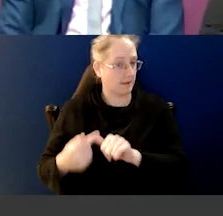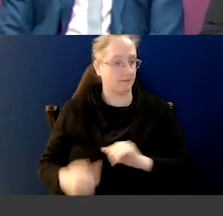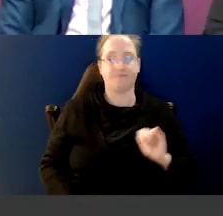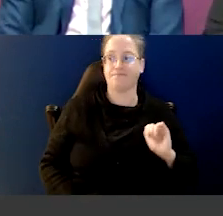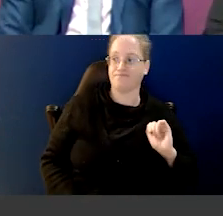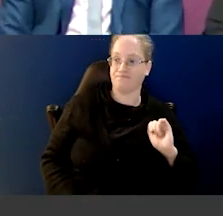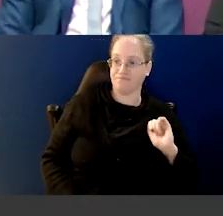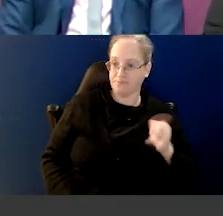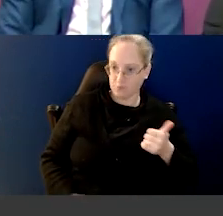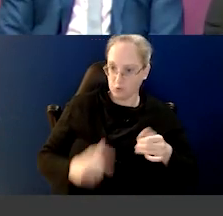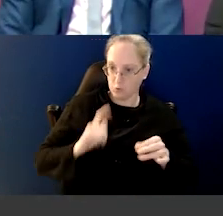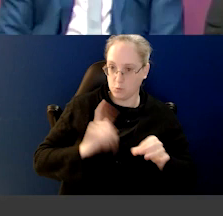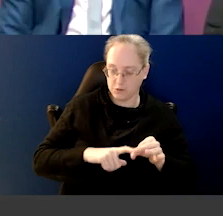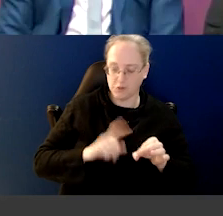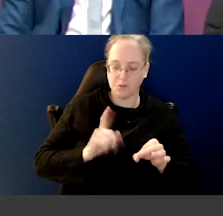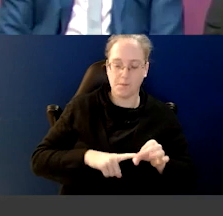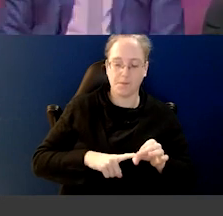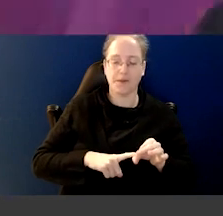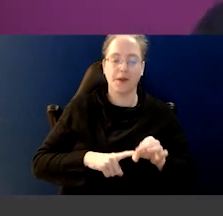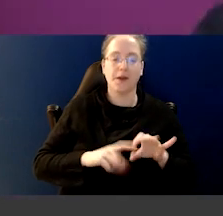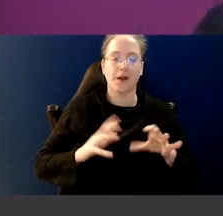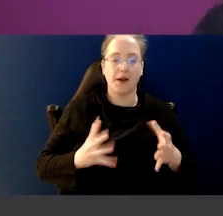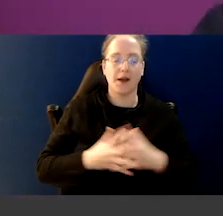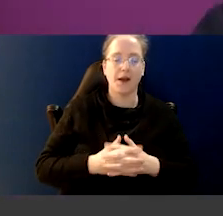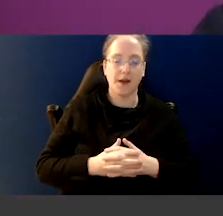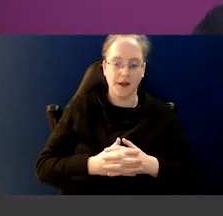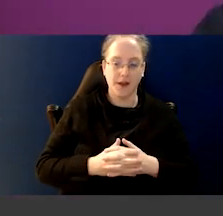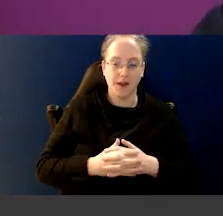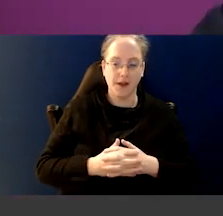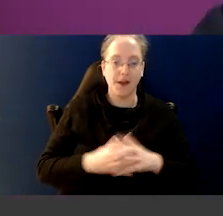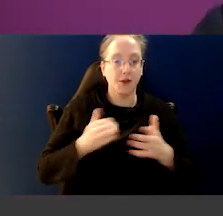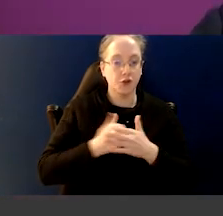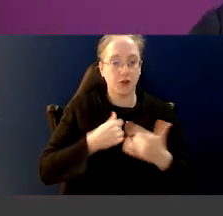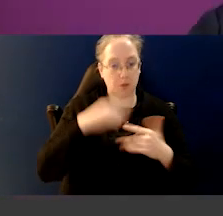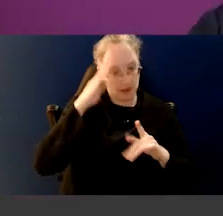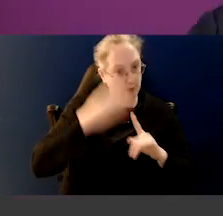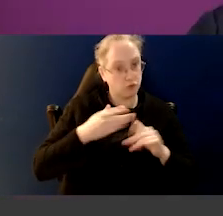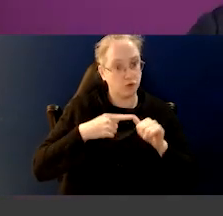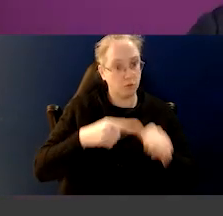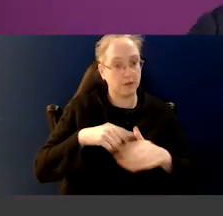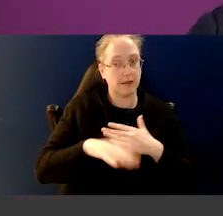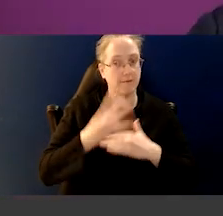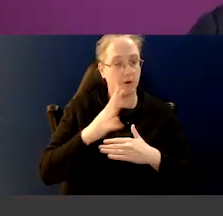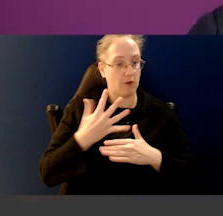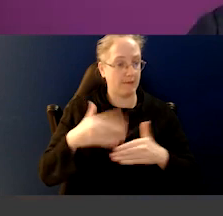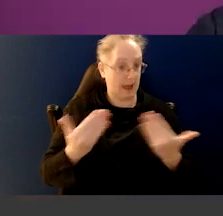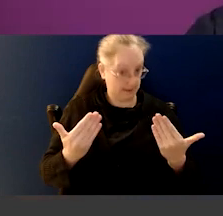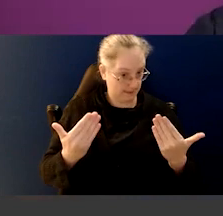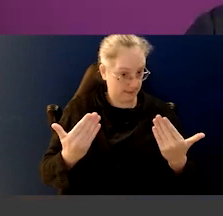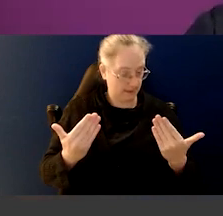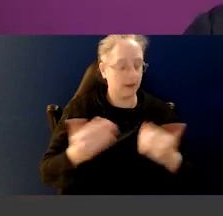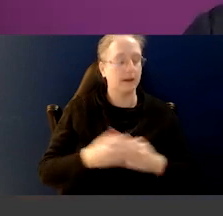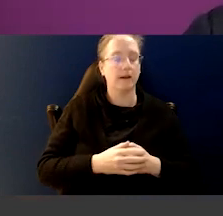question. We generally aim to respond to people within 45 days, the outcome of